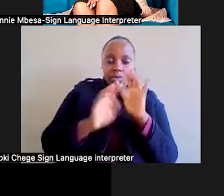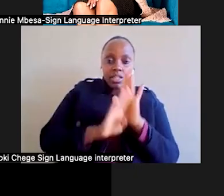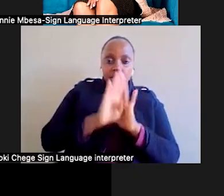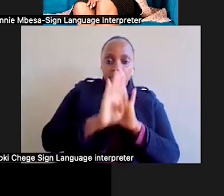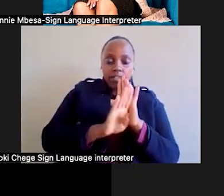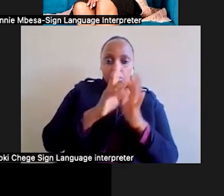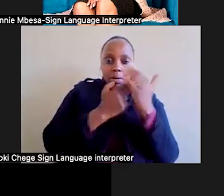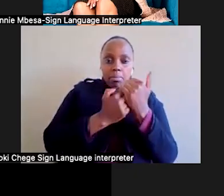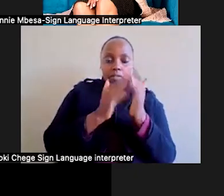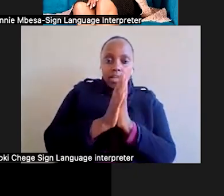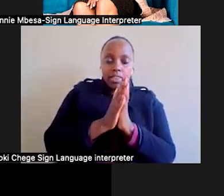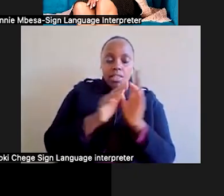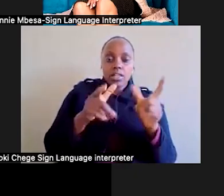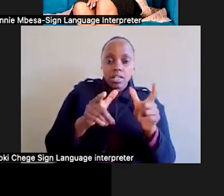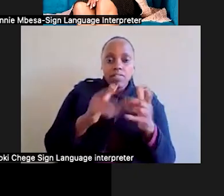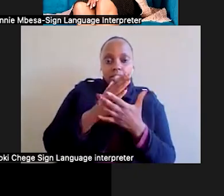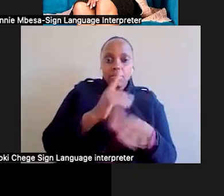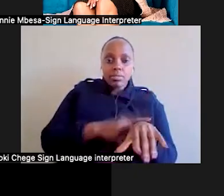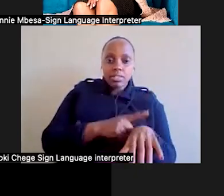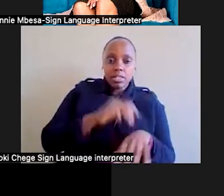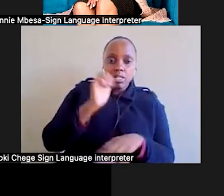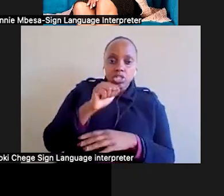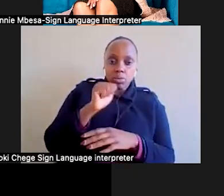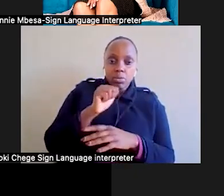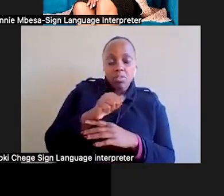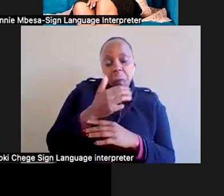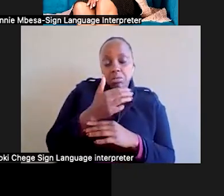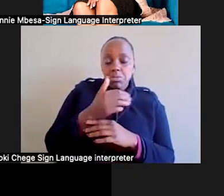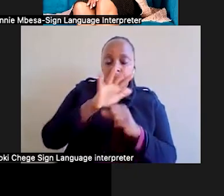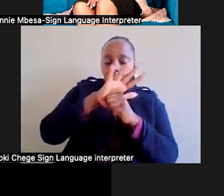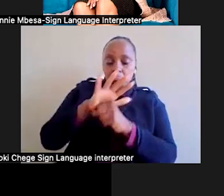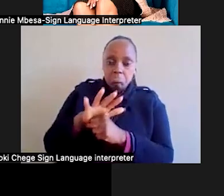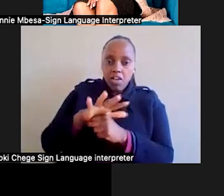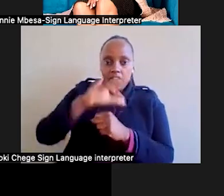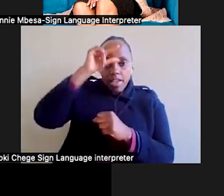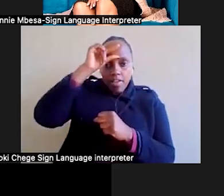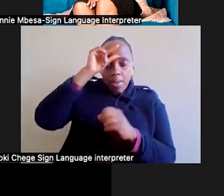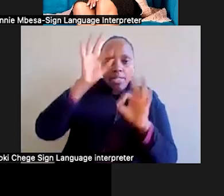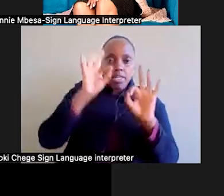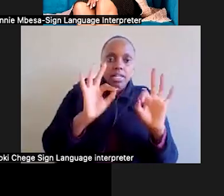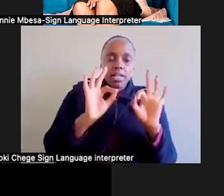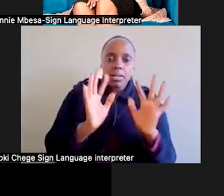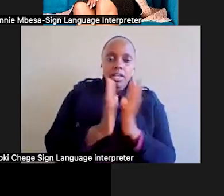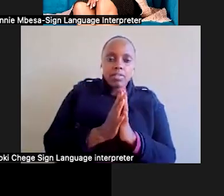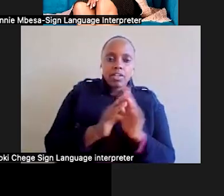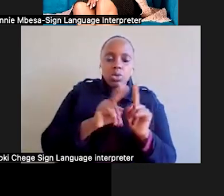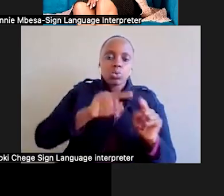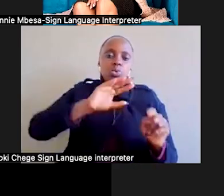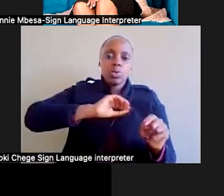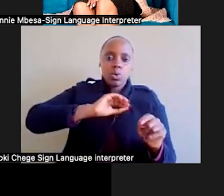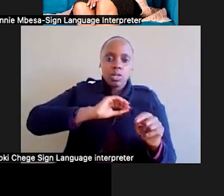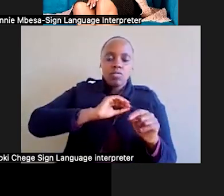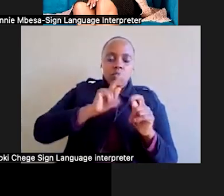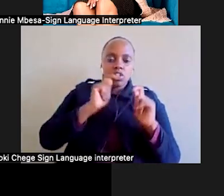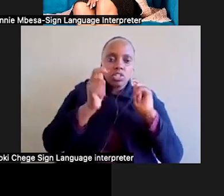and donors can sometimes undermine the government's credibility and ownership, where it shifts